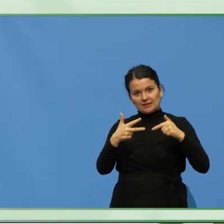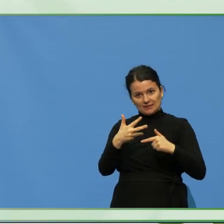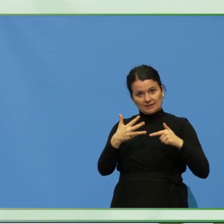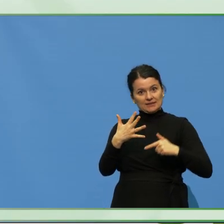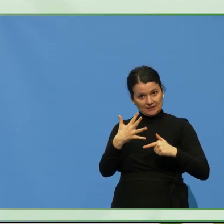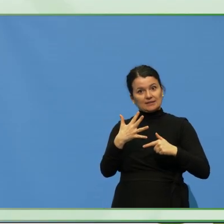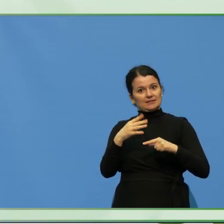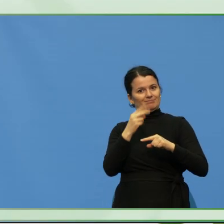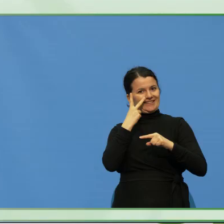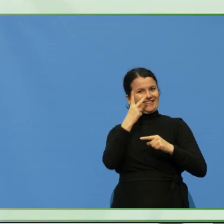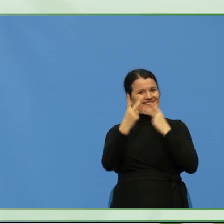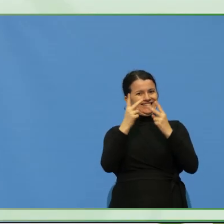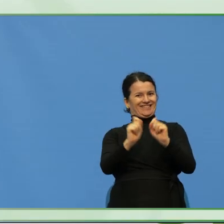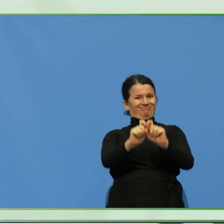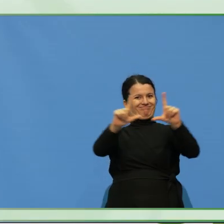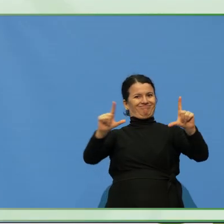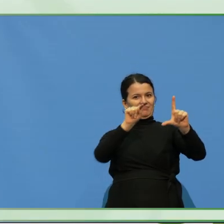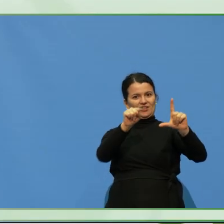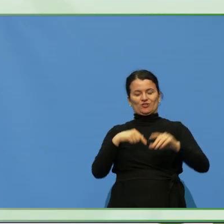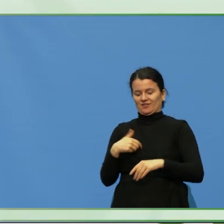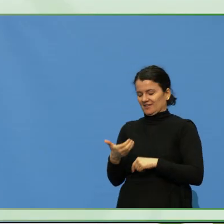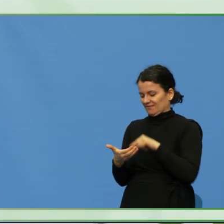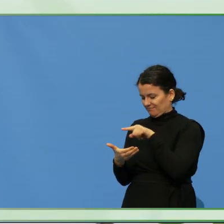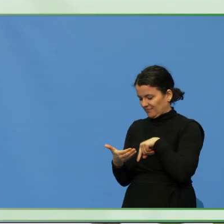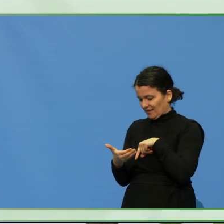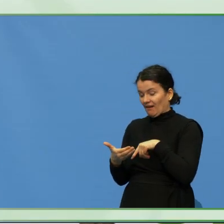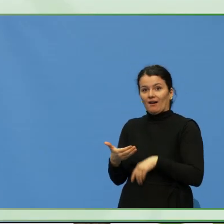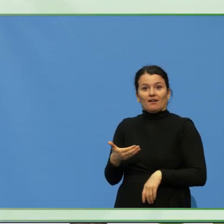That kickstarts my team.